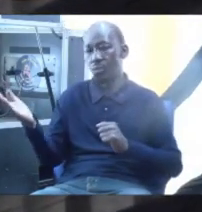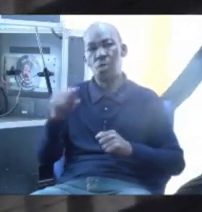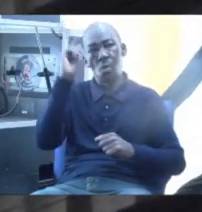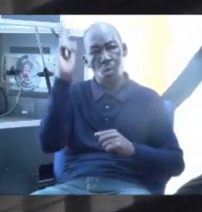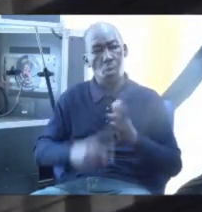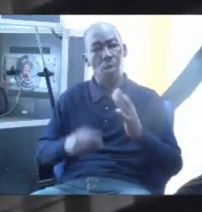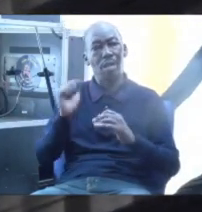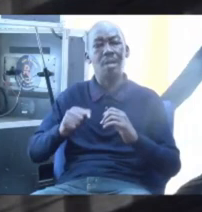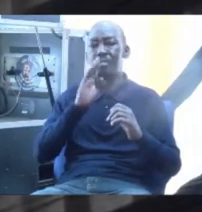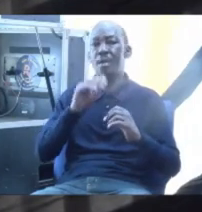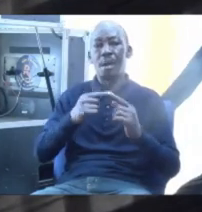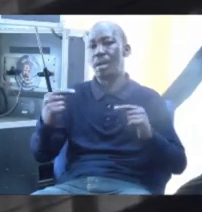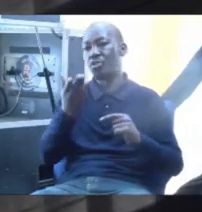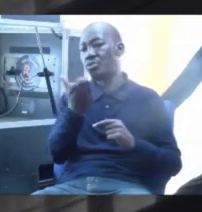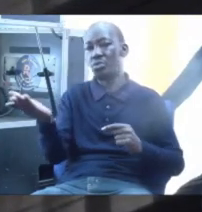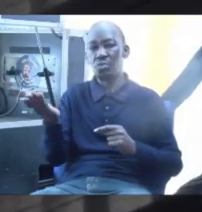be against you?